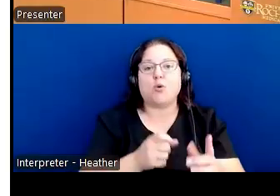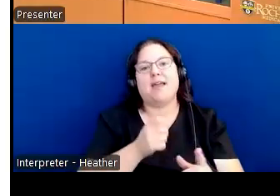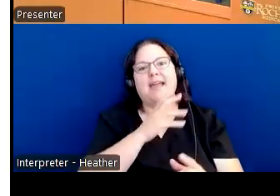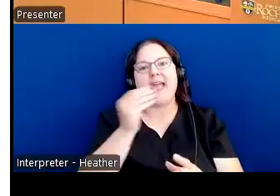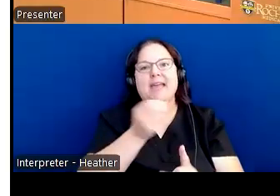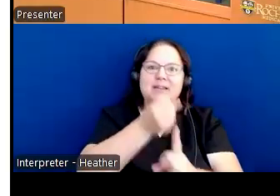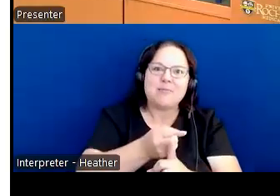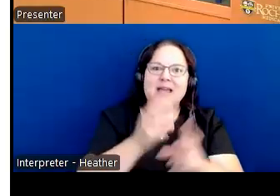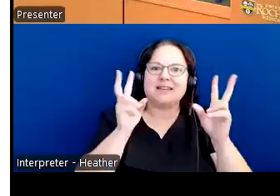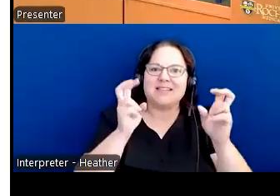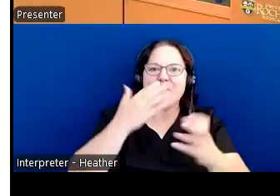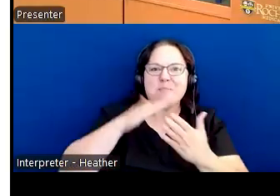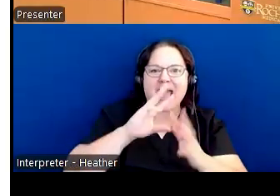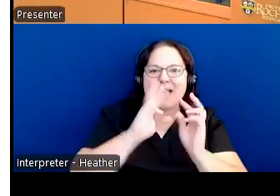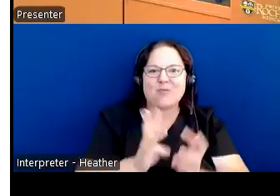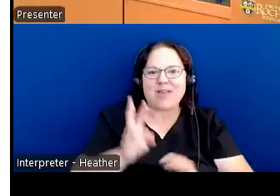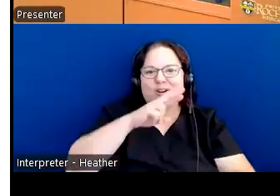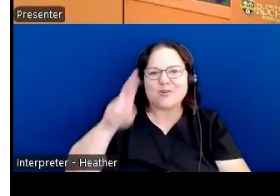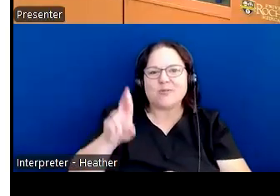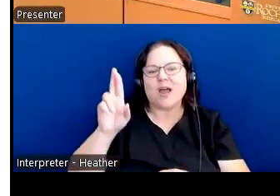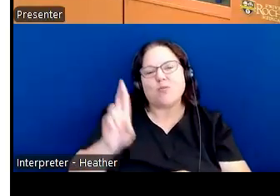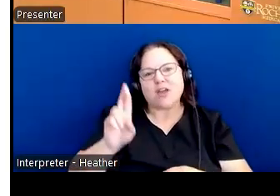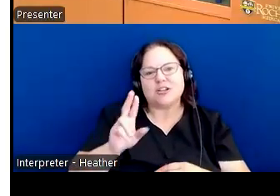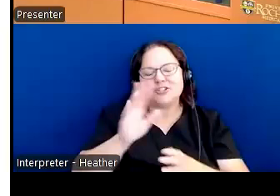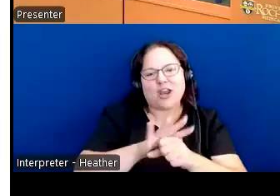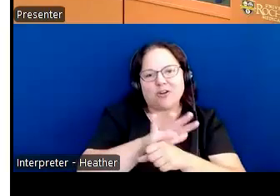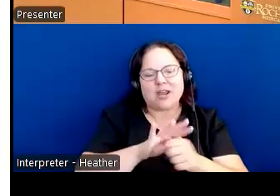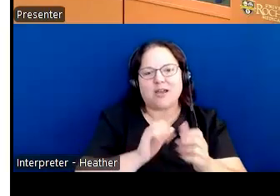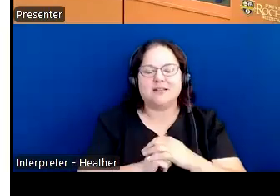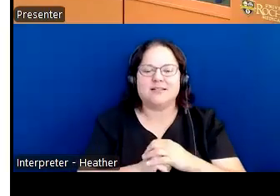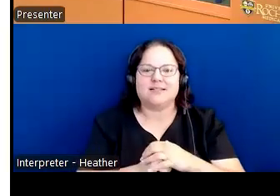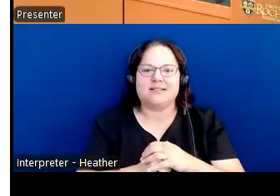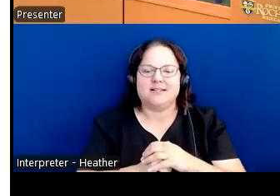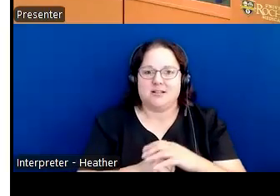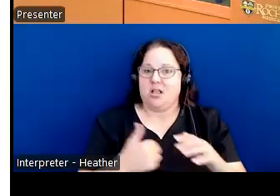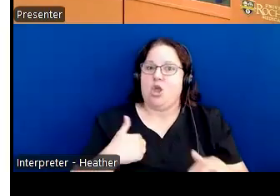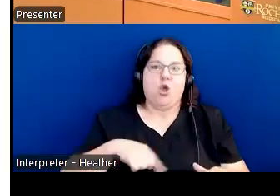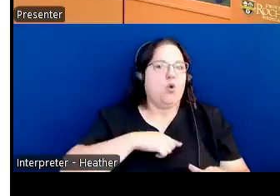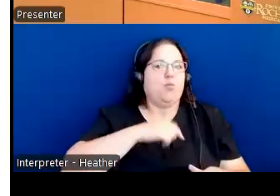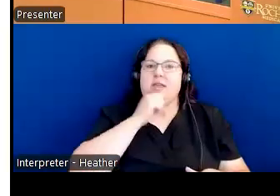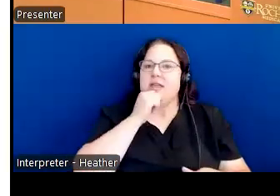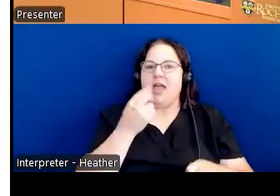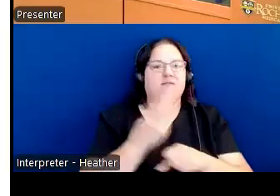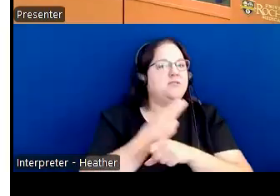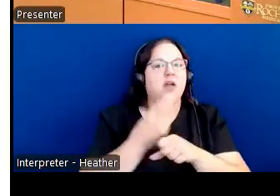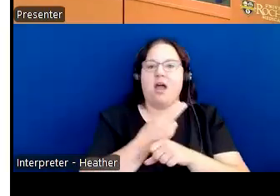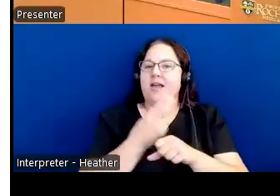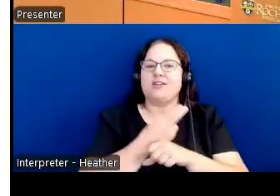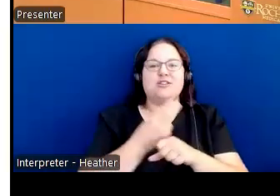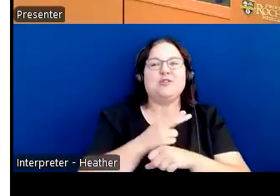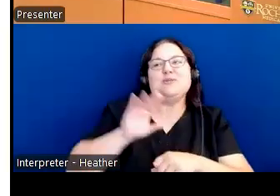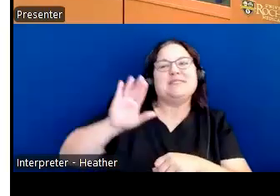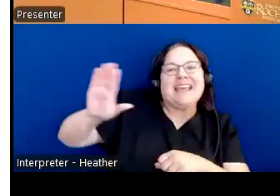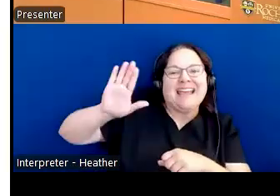area. So thank you for that question. We have not used Dr. Philofsky's definition of